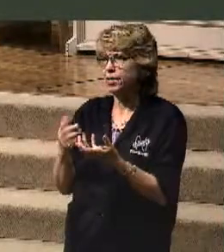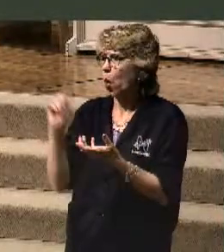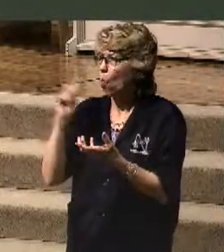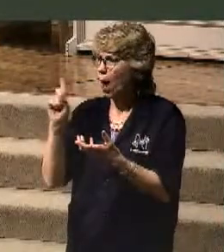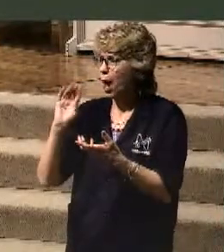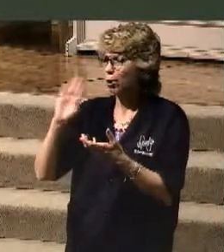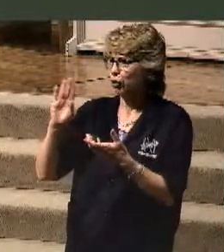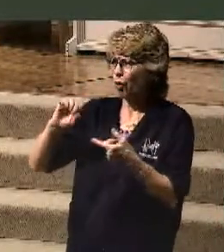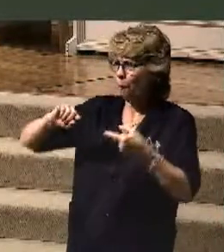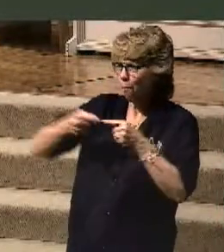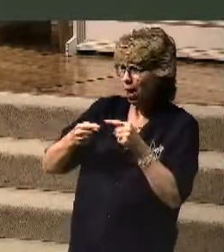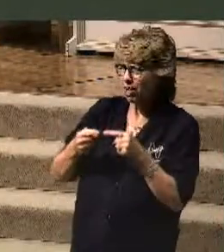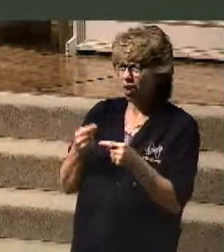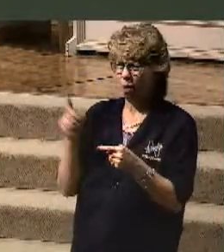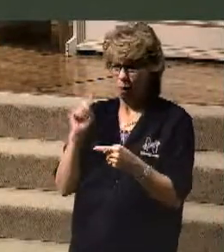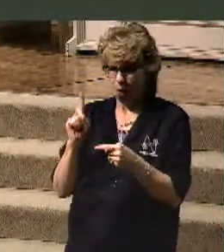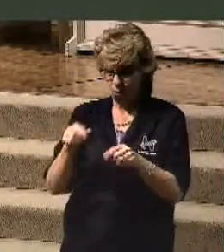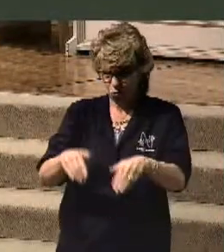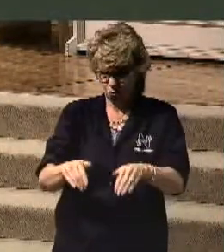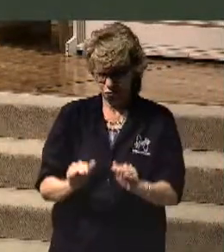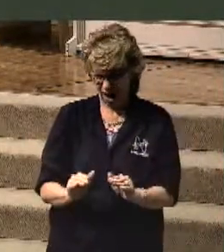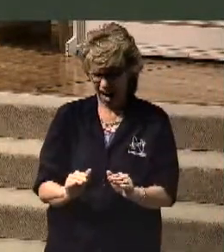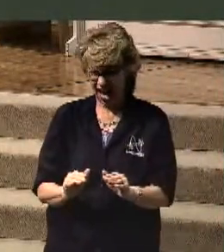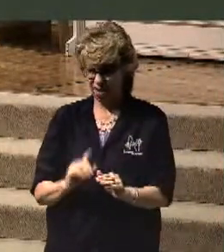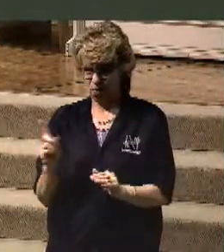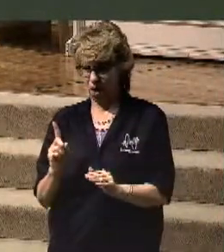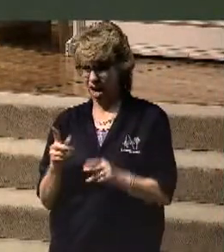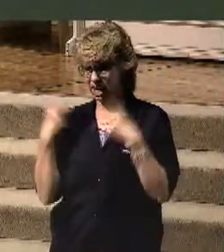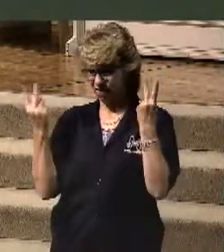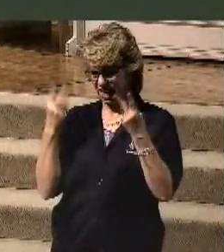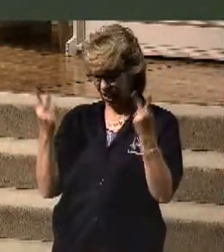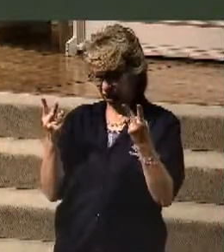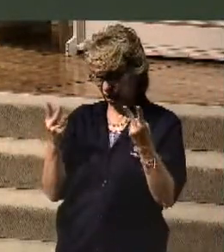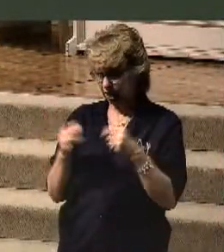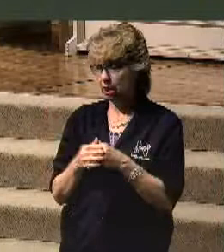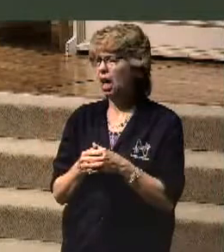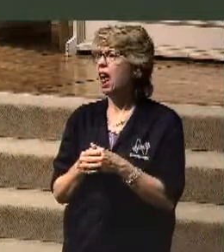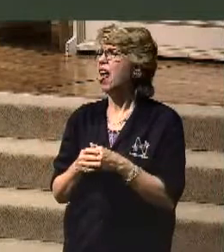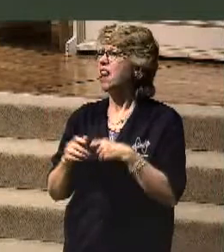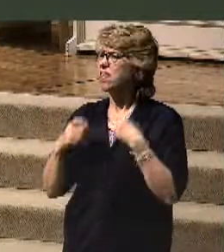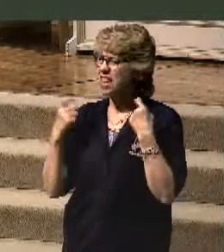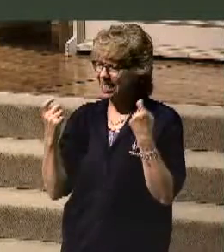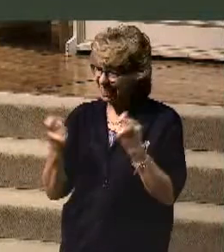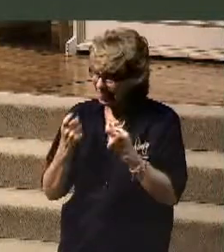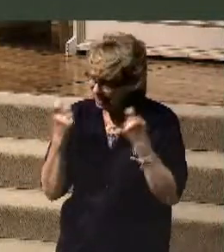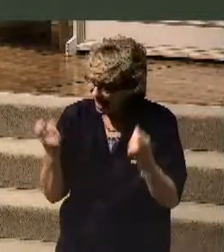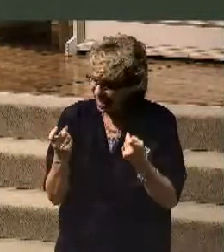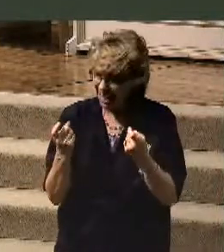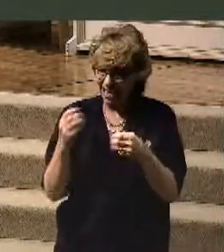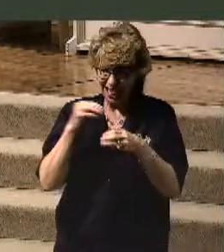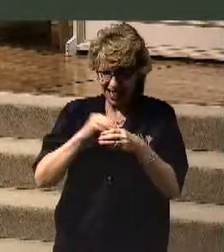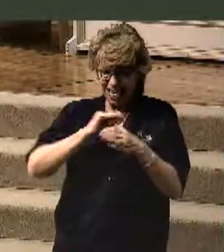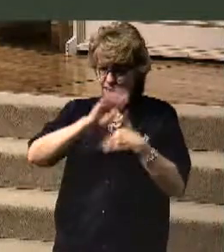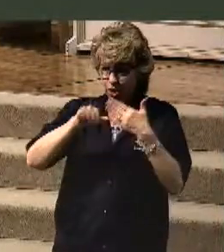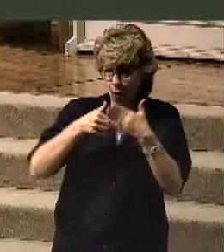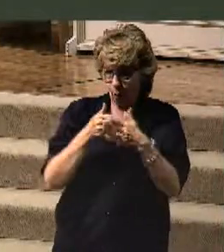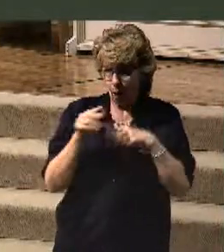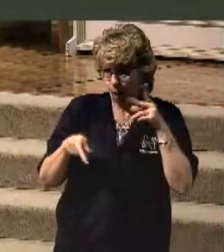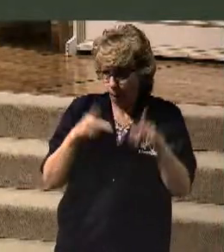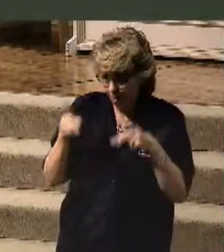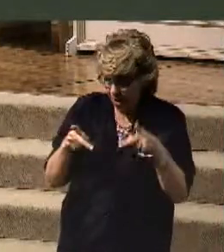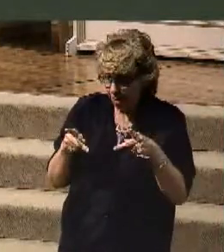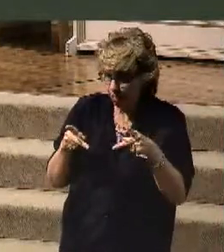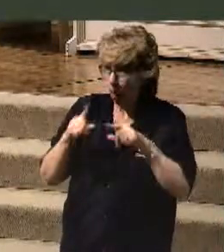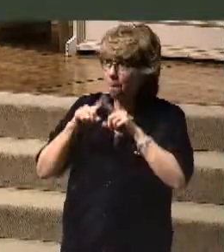O grave, where is thy victory? The sting of death is sin, the strength of sin is the law, but thanks be to God which giveth us the victory through our Lord